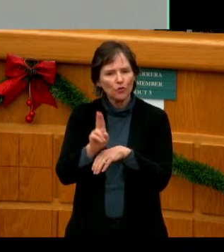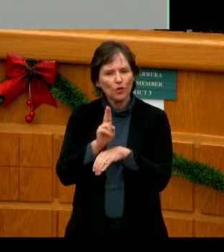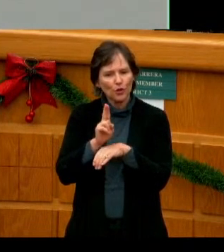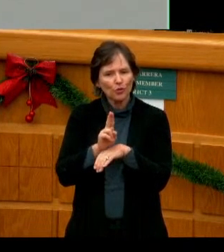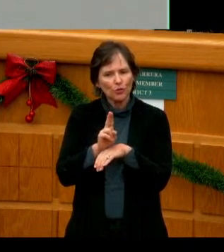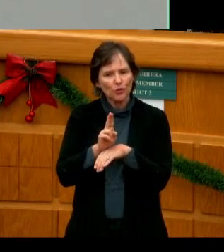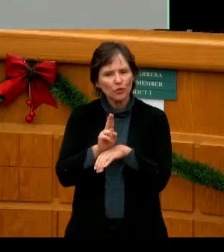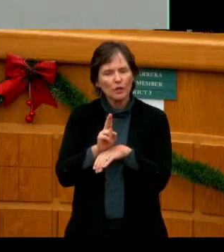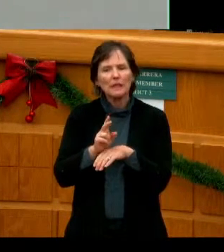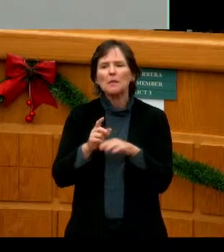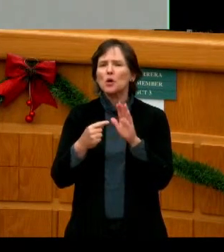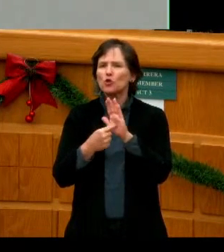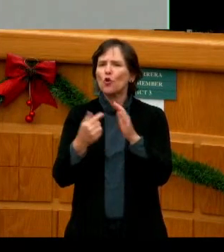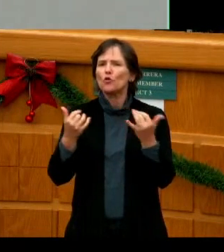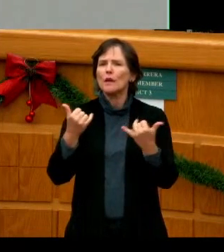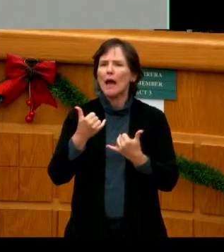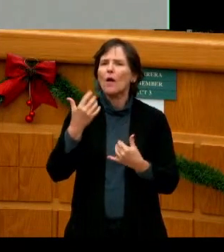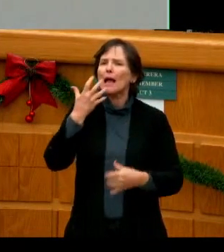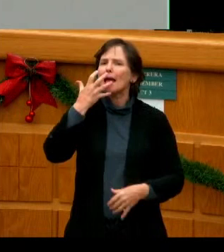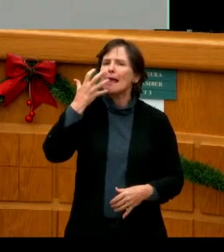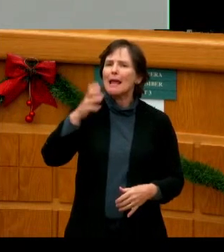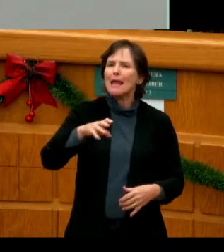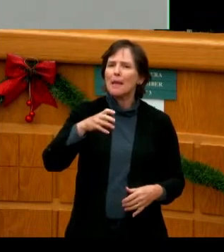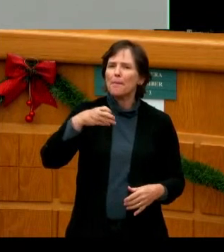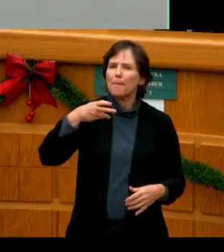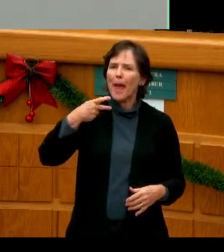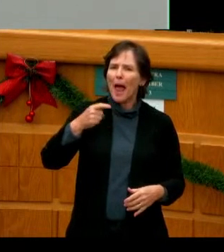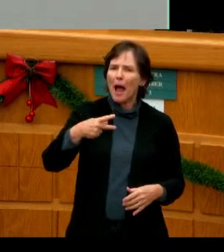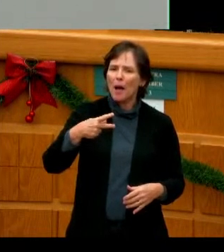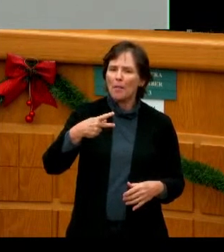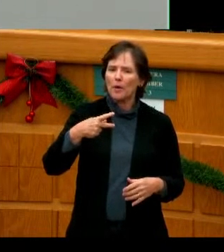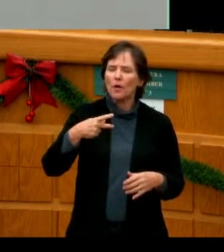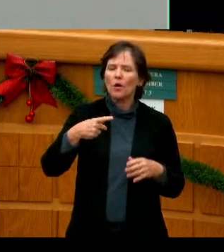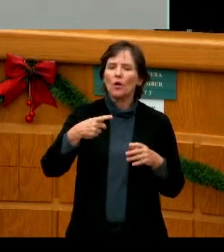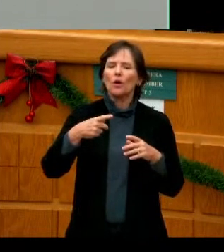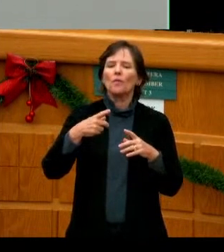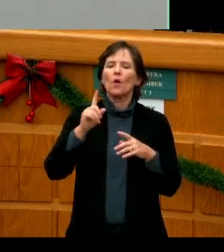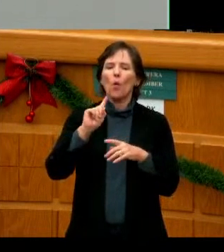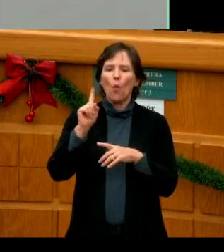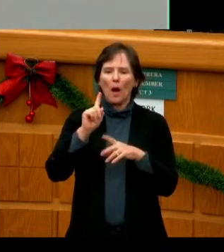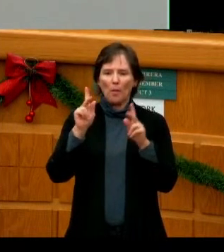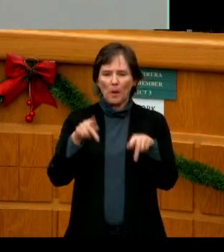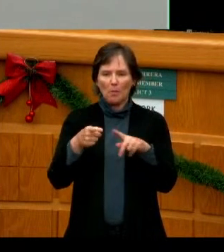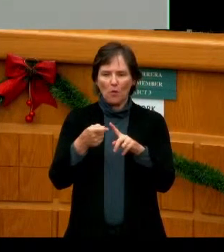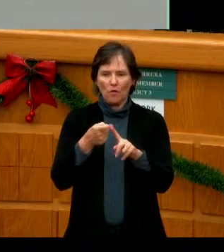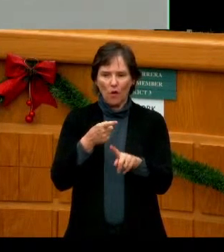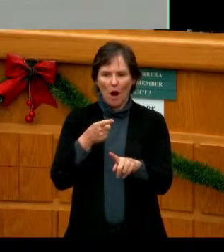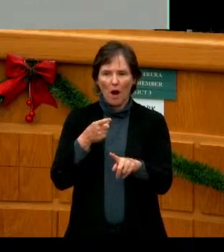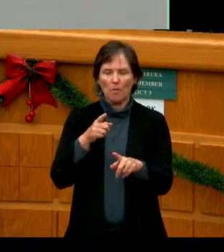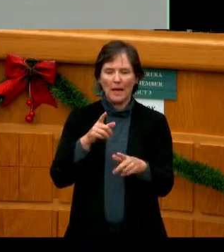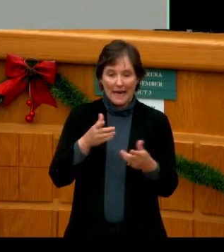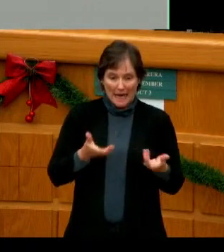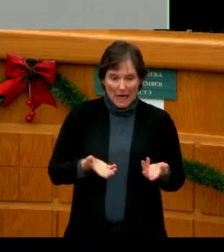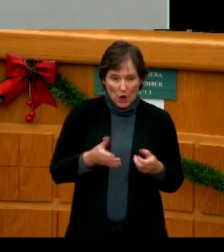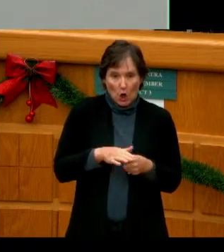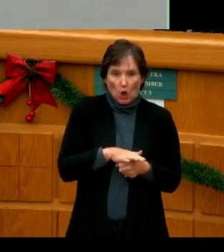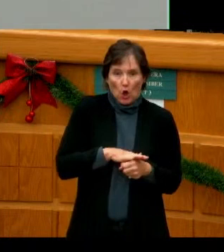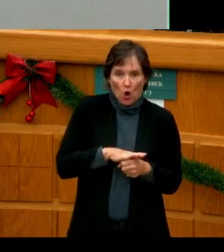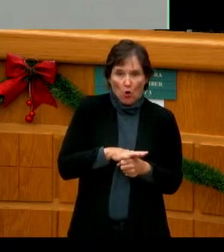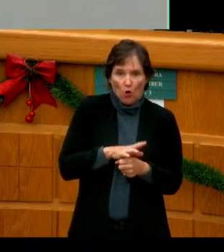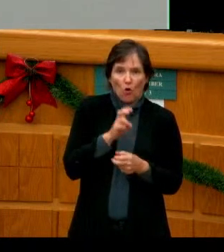to different locations. So what I'm showing you now is a heat map across the United States of where people from the coastal